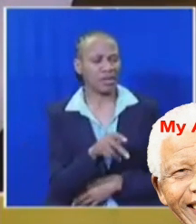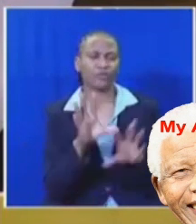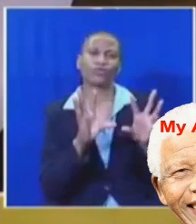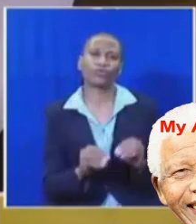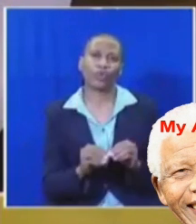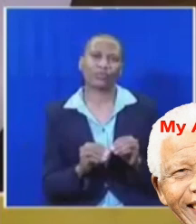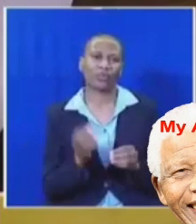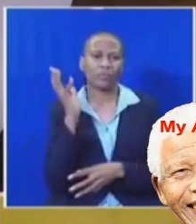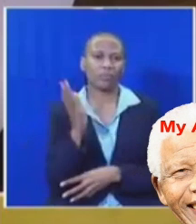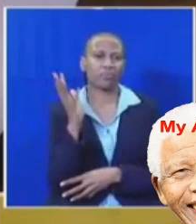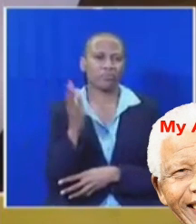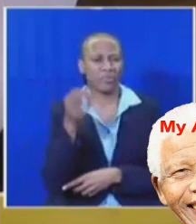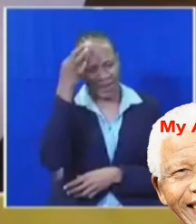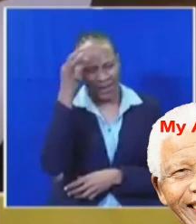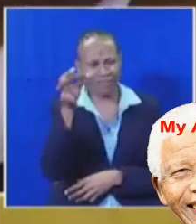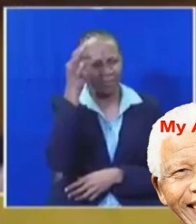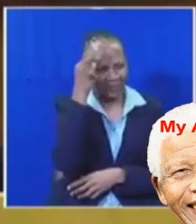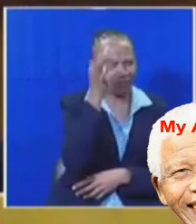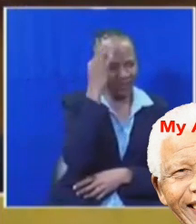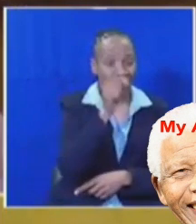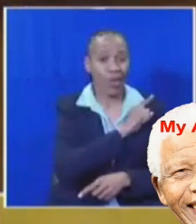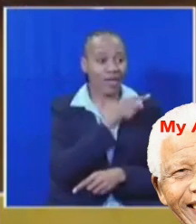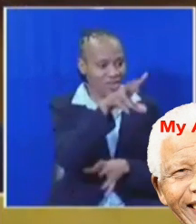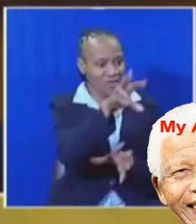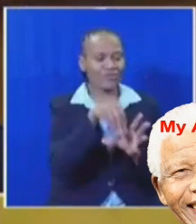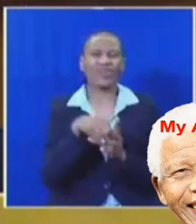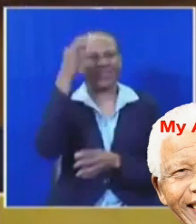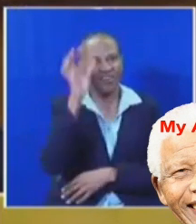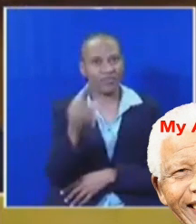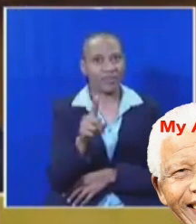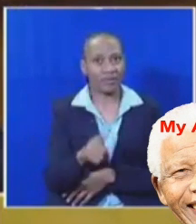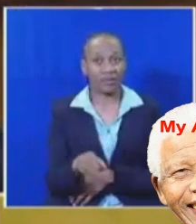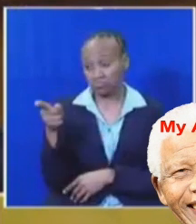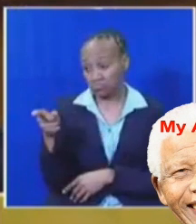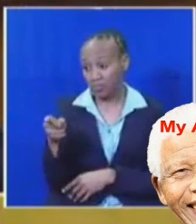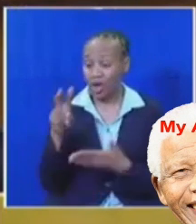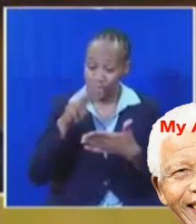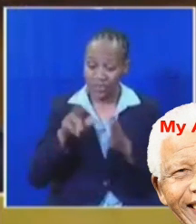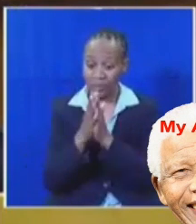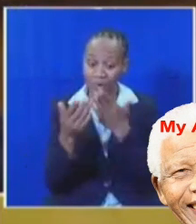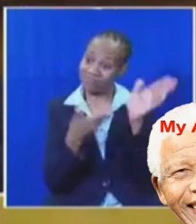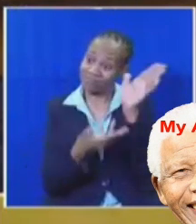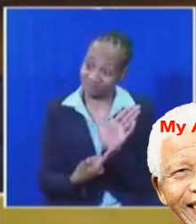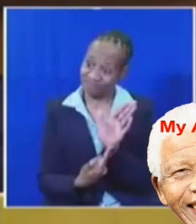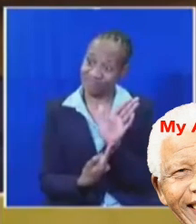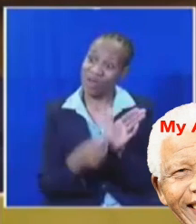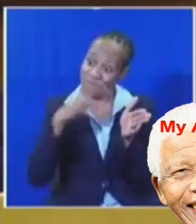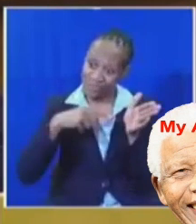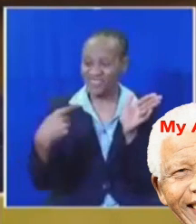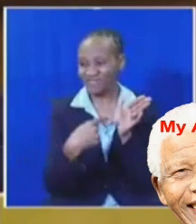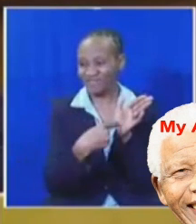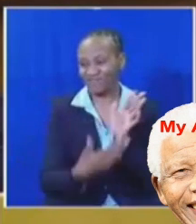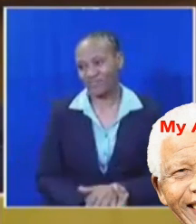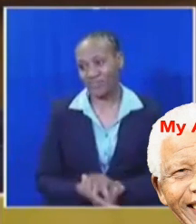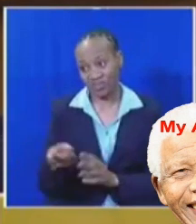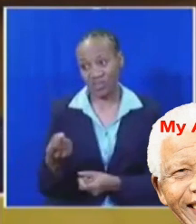adverse statements about the government because she is part of government. Chap, you must familiarize yourself with this document. You must read it. You don't know